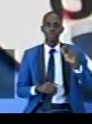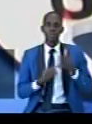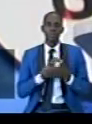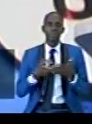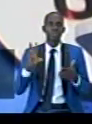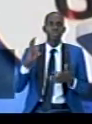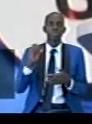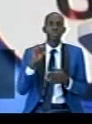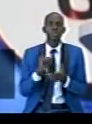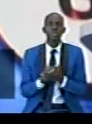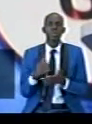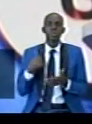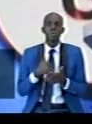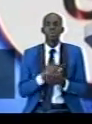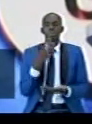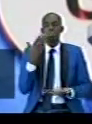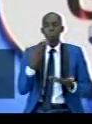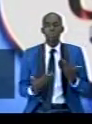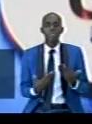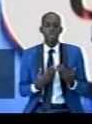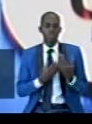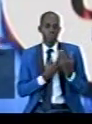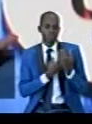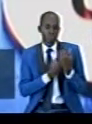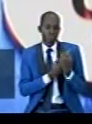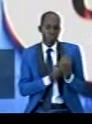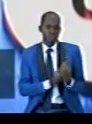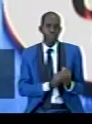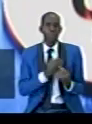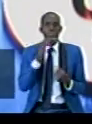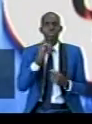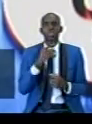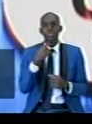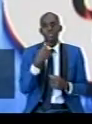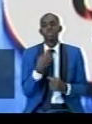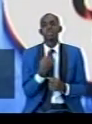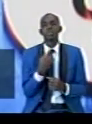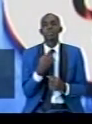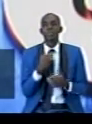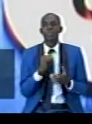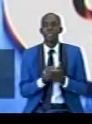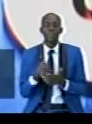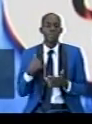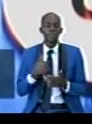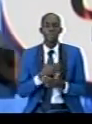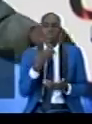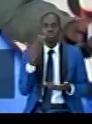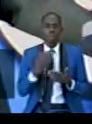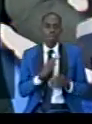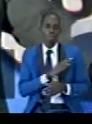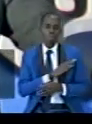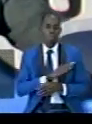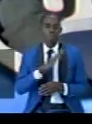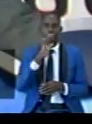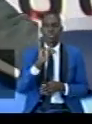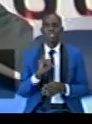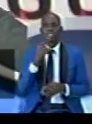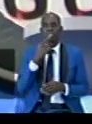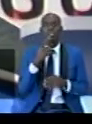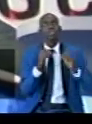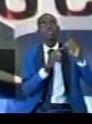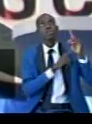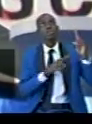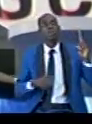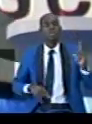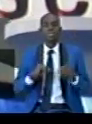may boldly say, we may courageously say, we may heartily say, the Lord is